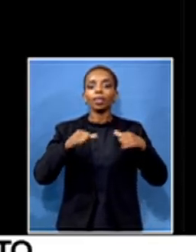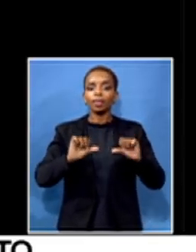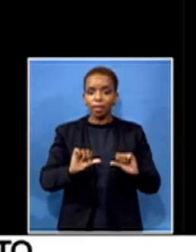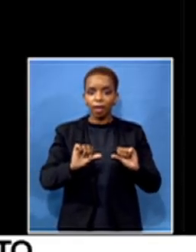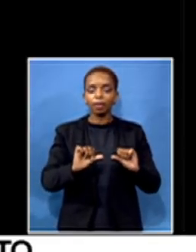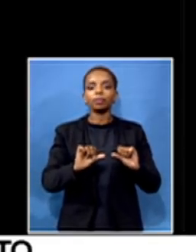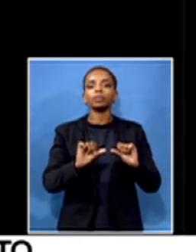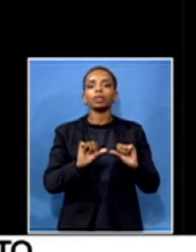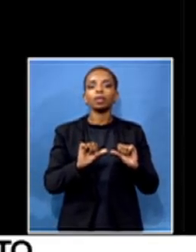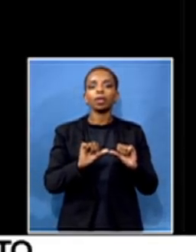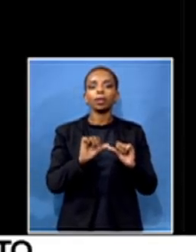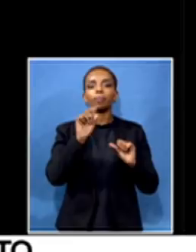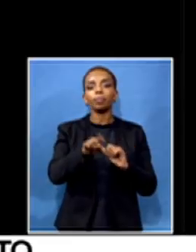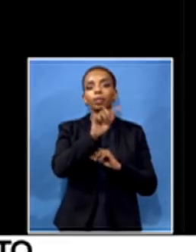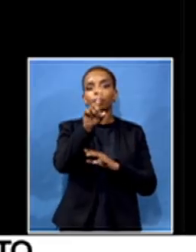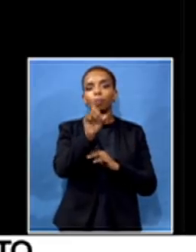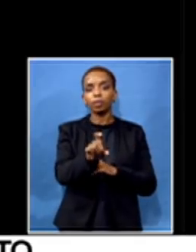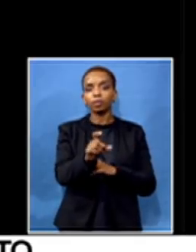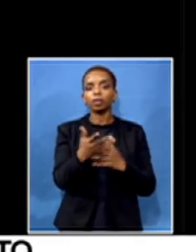the question of tests.